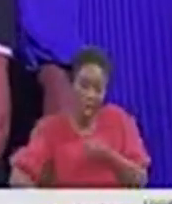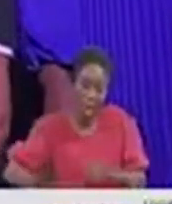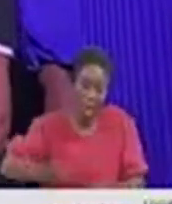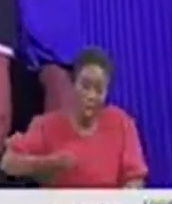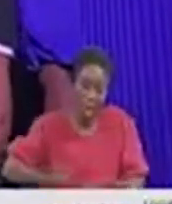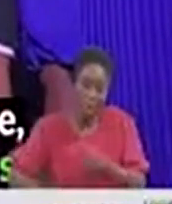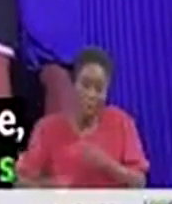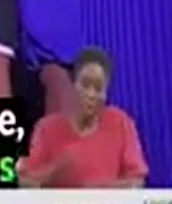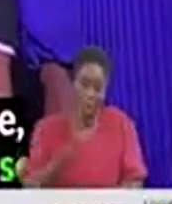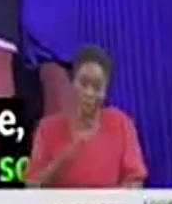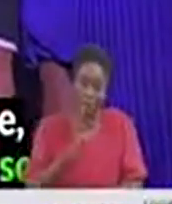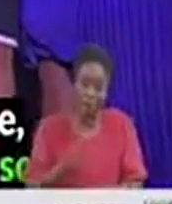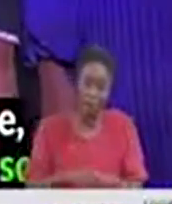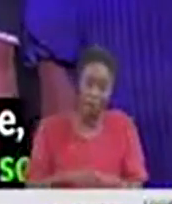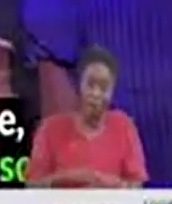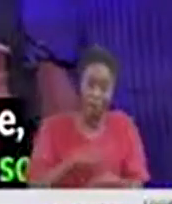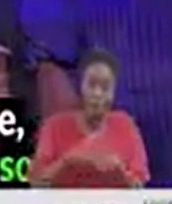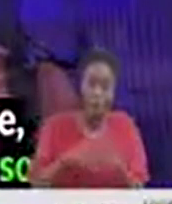well.